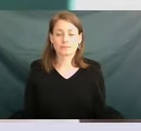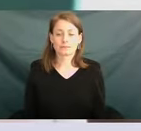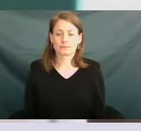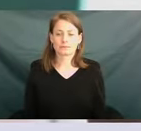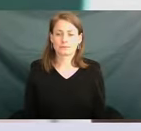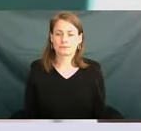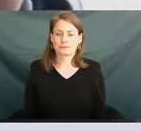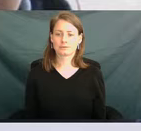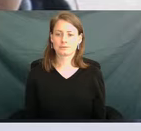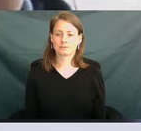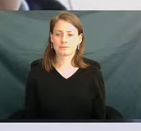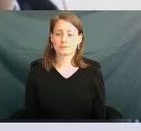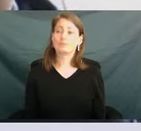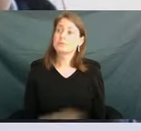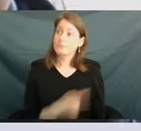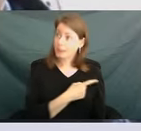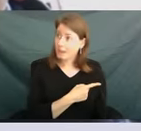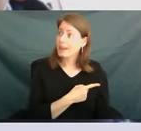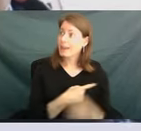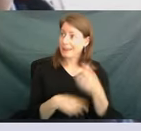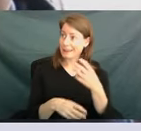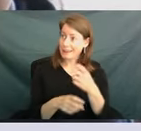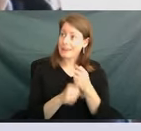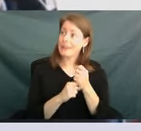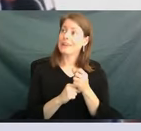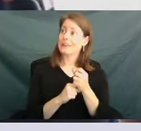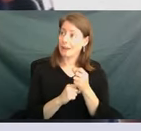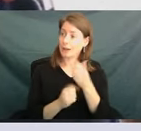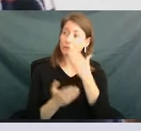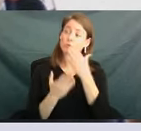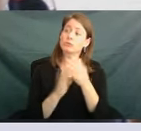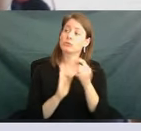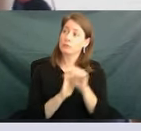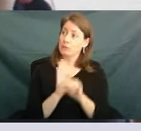test. He's been seeming happier,